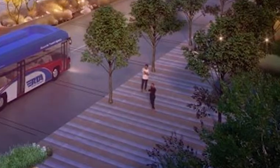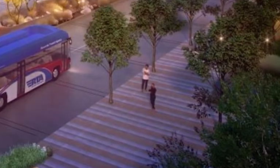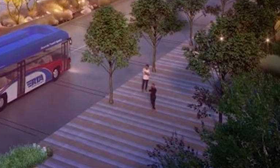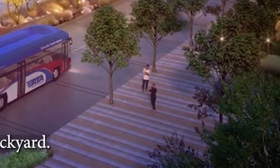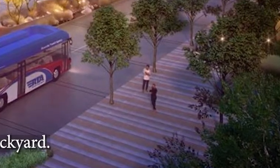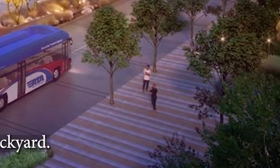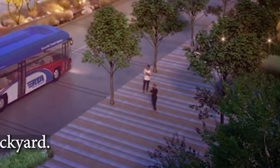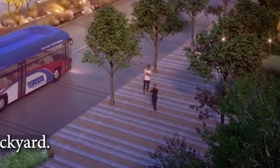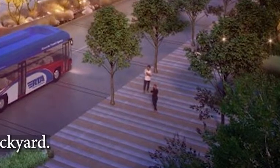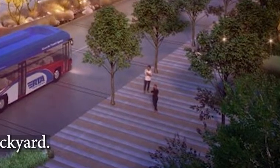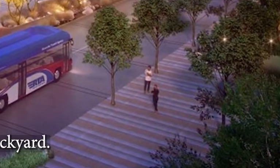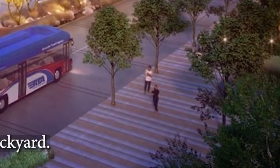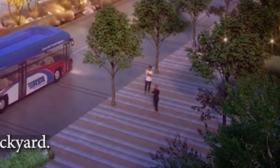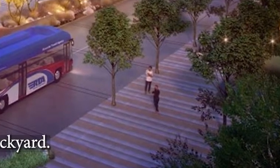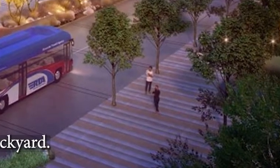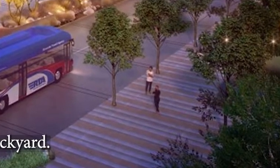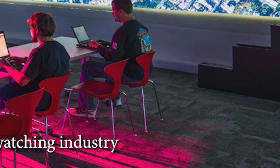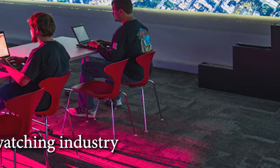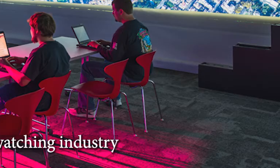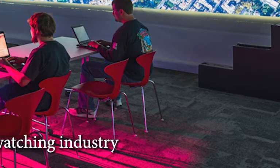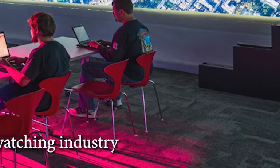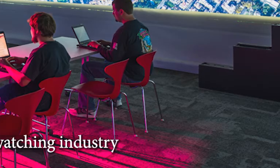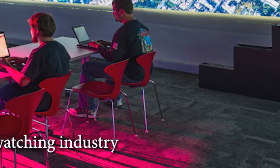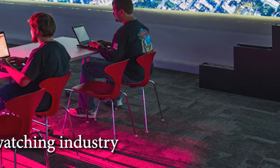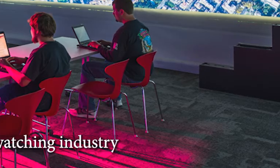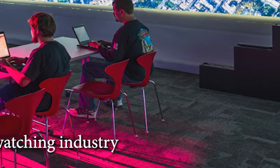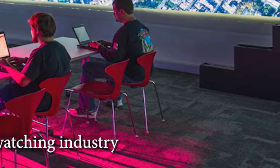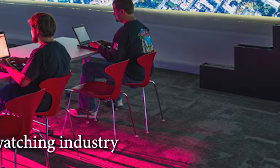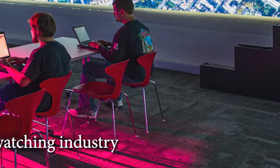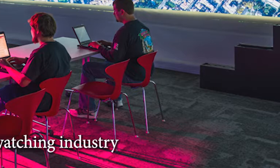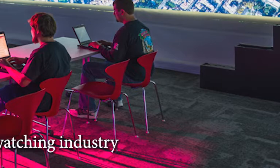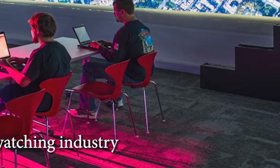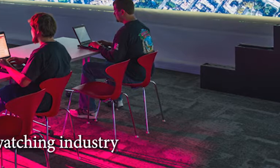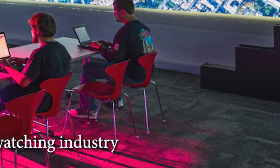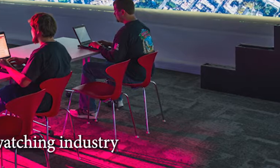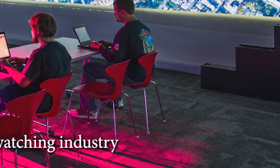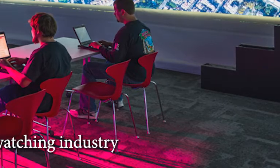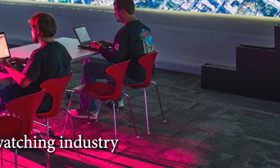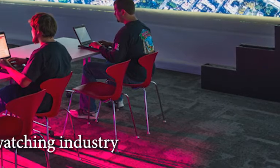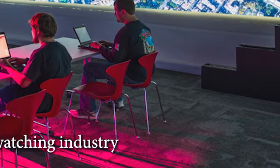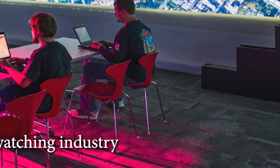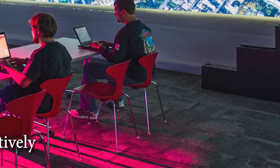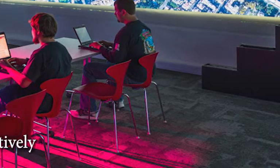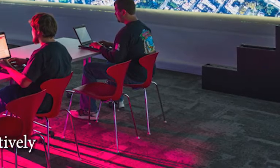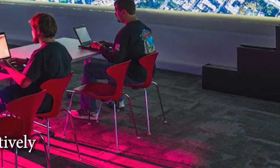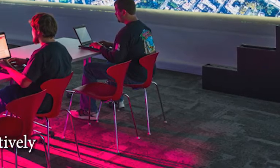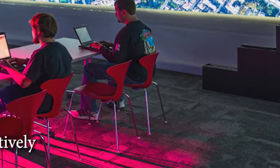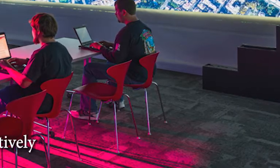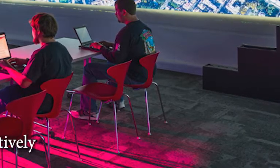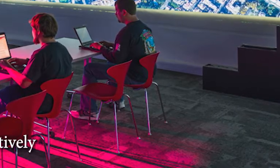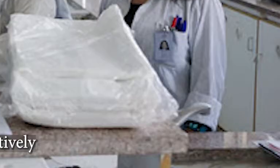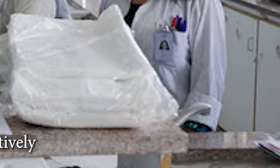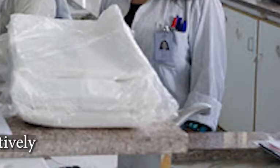more abundant and it's right here in our backyard. The memorial moment is watching industry